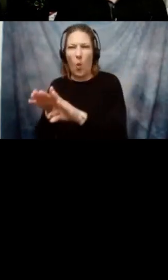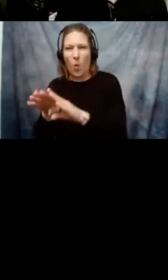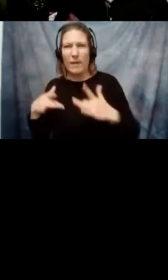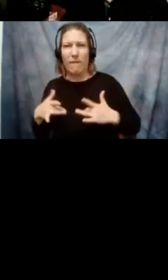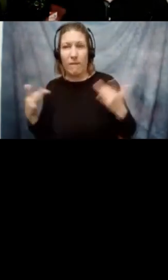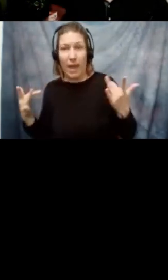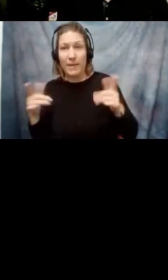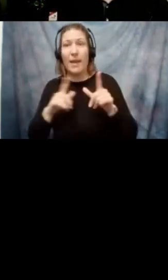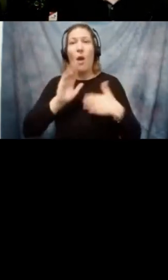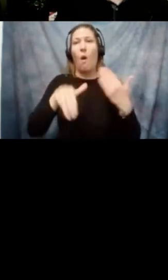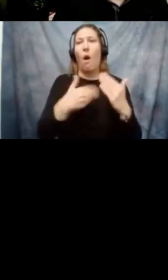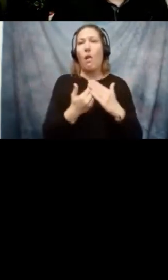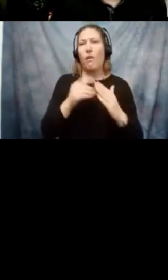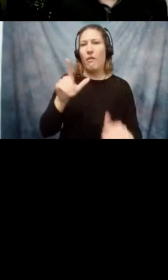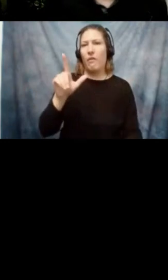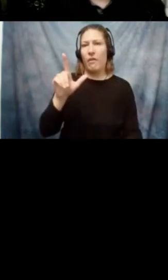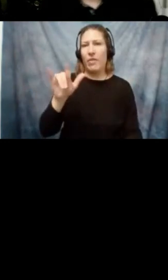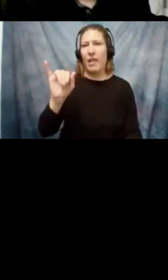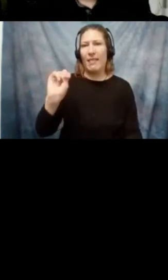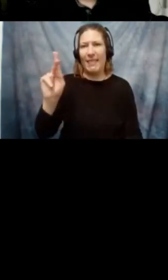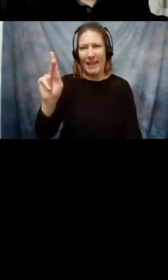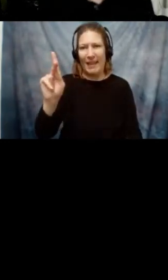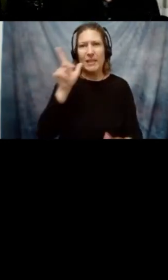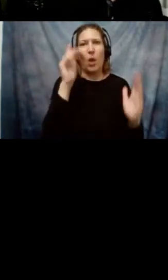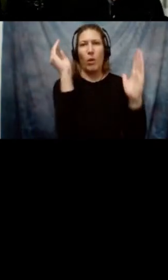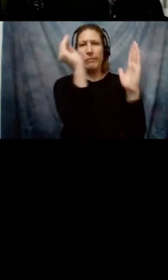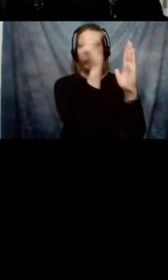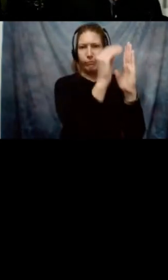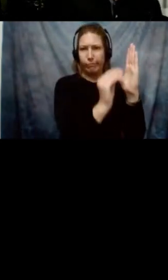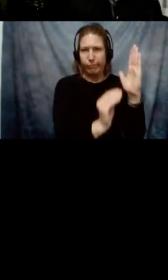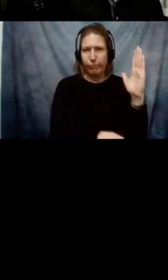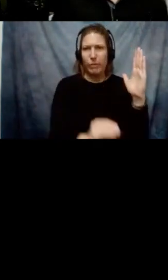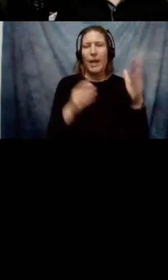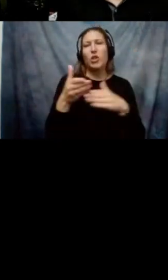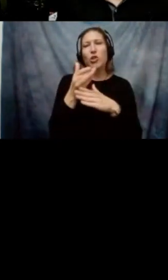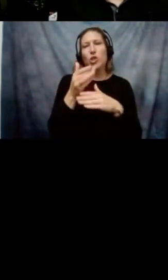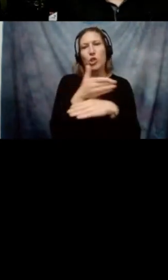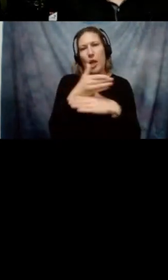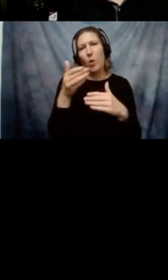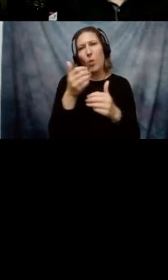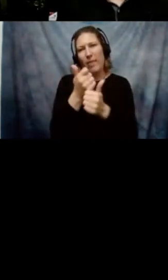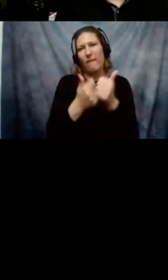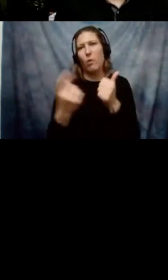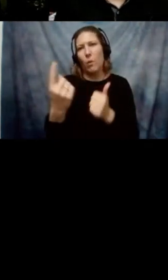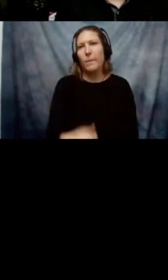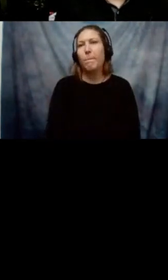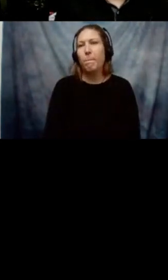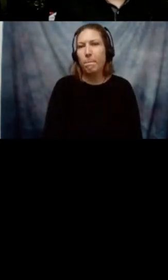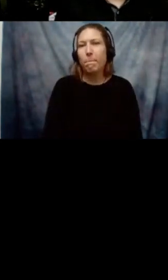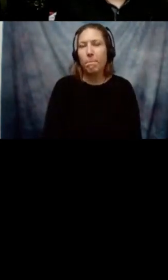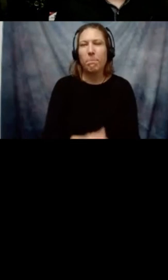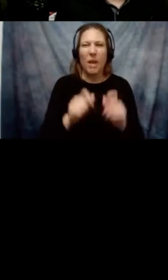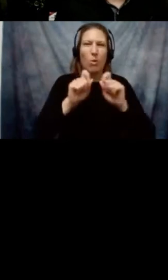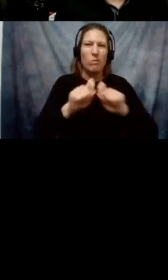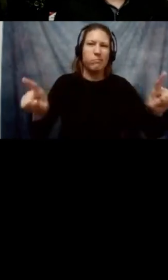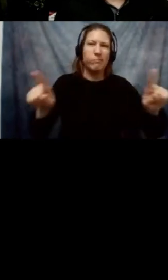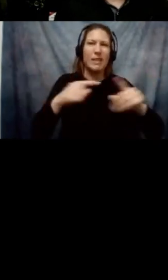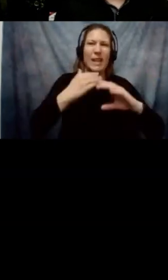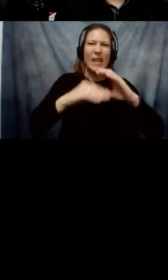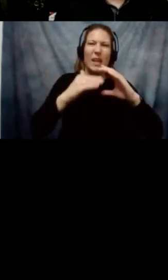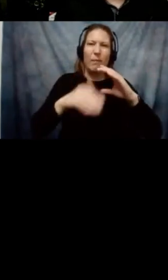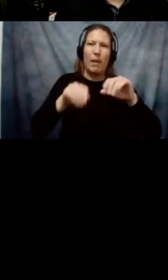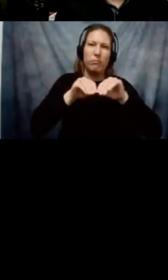in this platform. Um, you'll be able to access it over the weekend, and then come Monday I'm going to be shutting it down, and then I'll take all